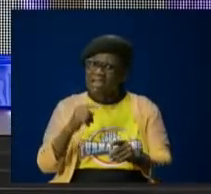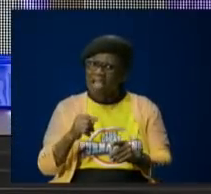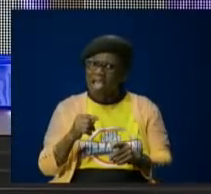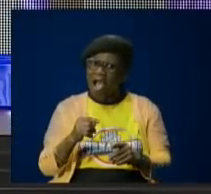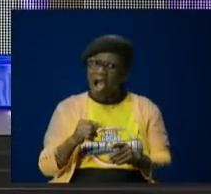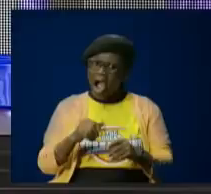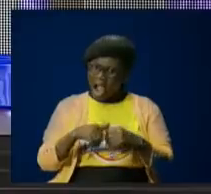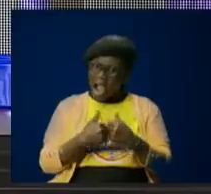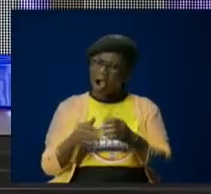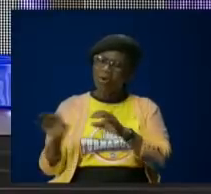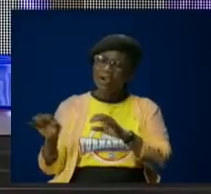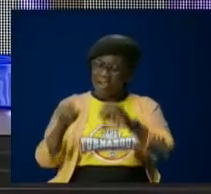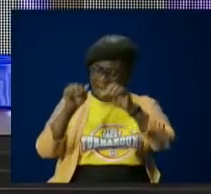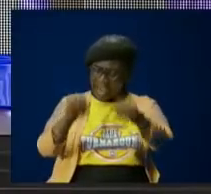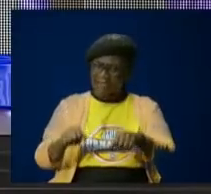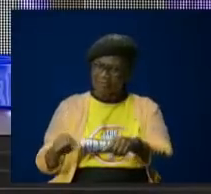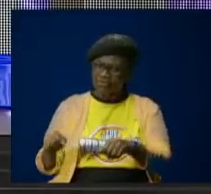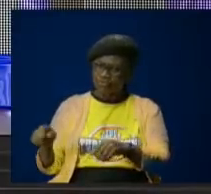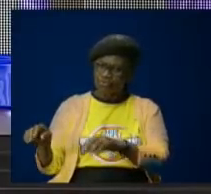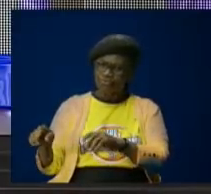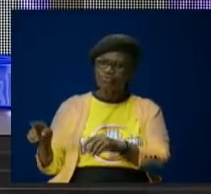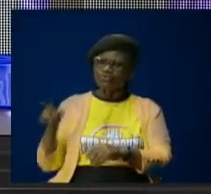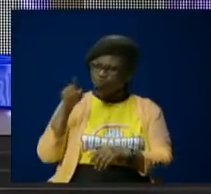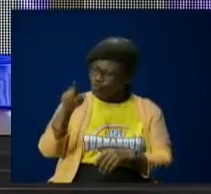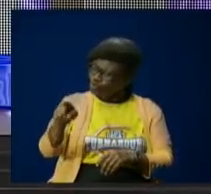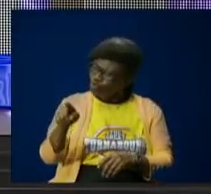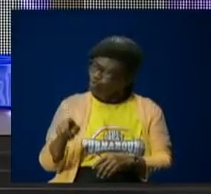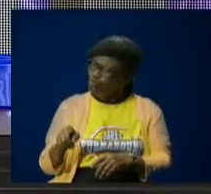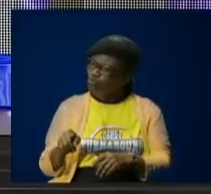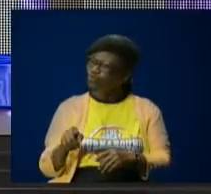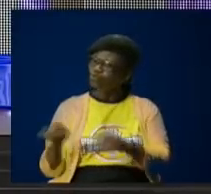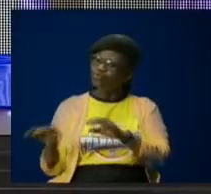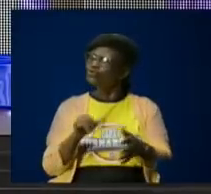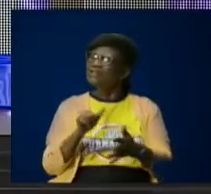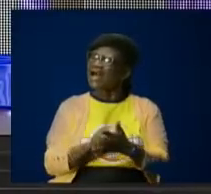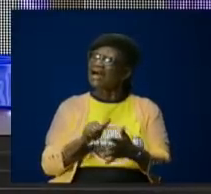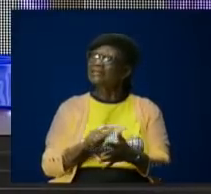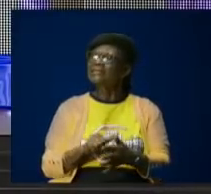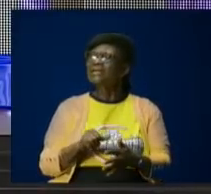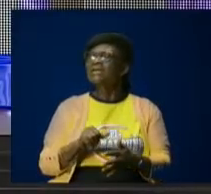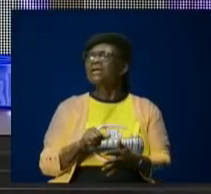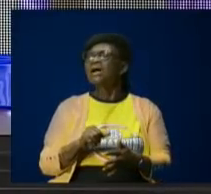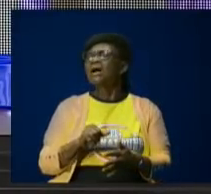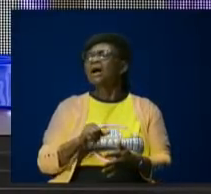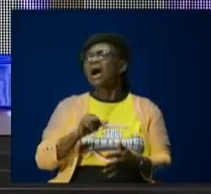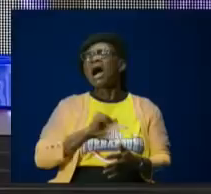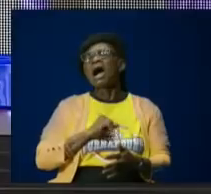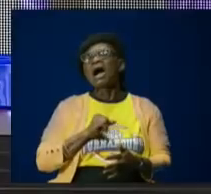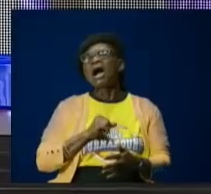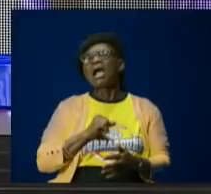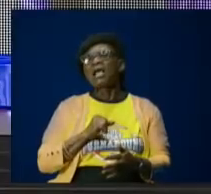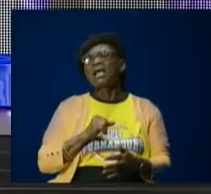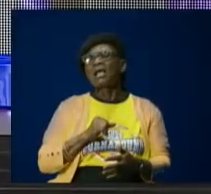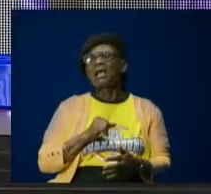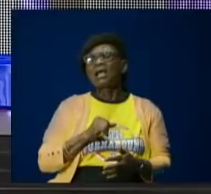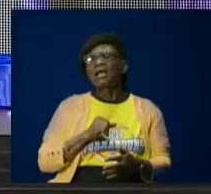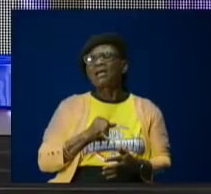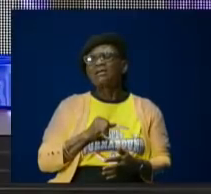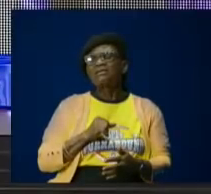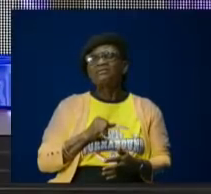Apart from that, what else can I do? I don't even know how to swim. If you want to swim, can you swim the